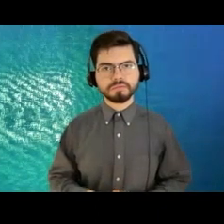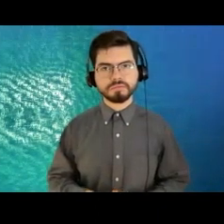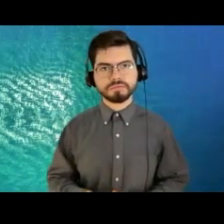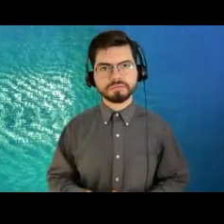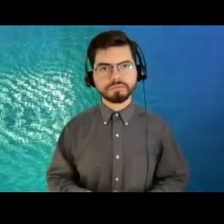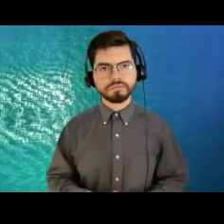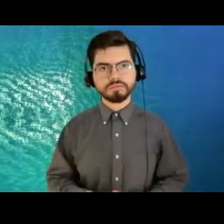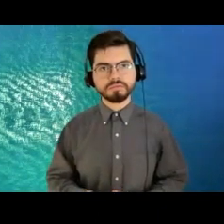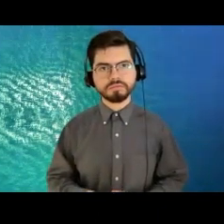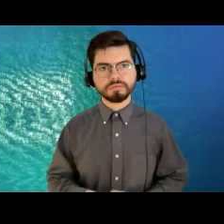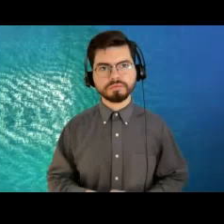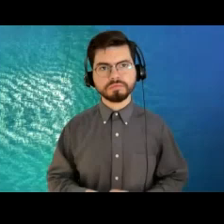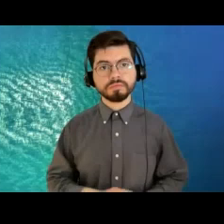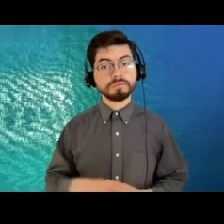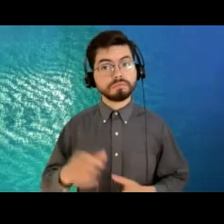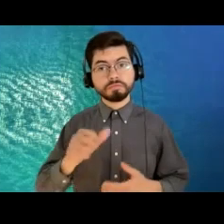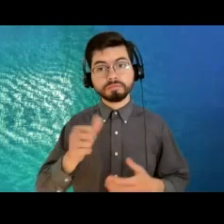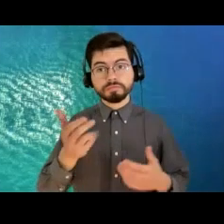Others.